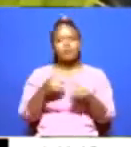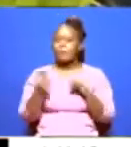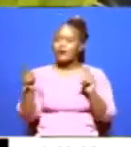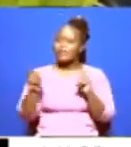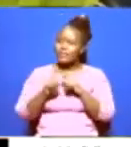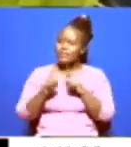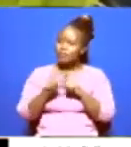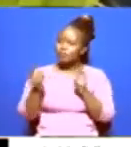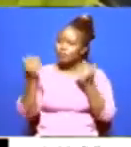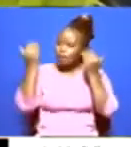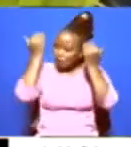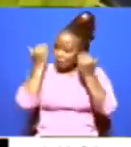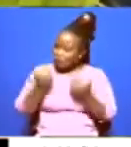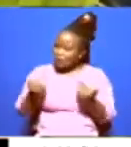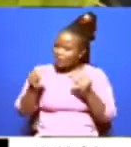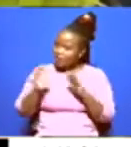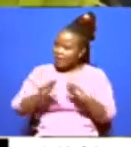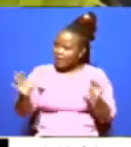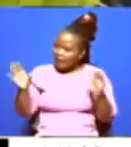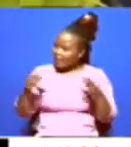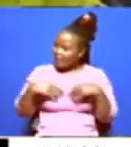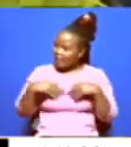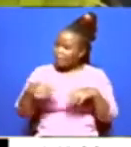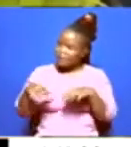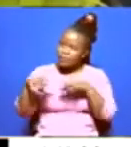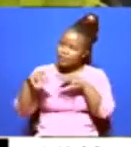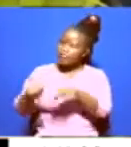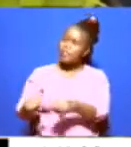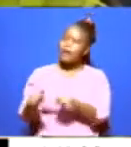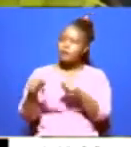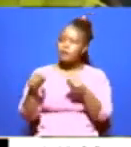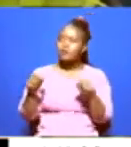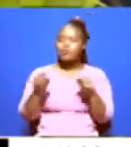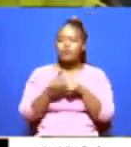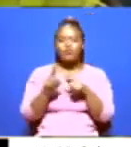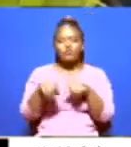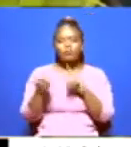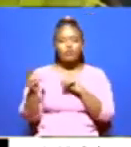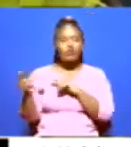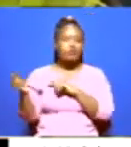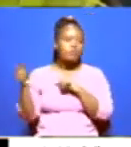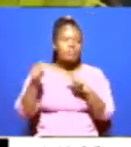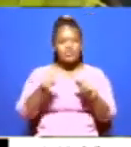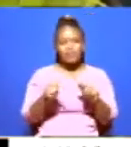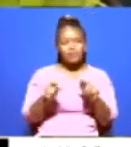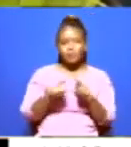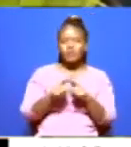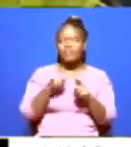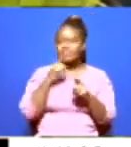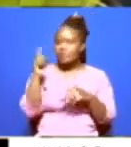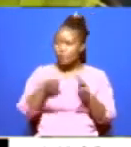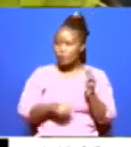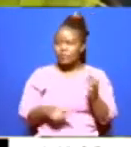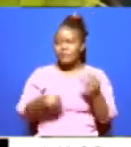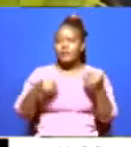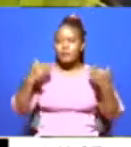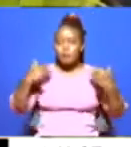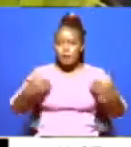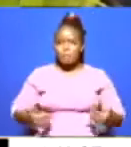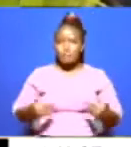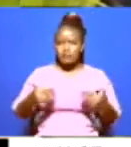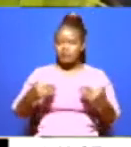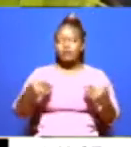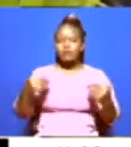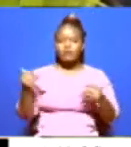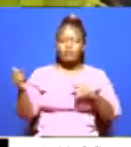the court is built, and they come with gusto and say, I am before the temple of